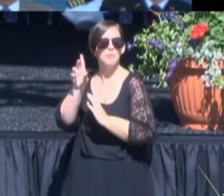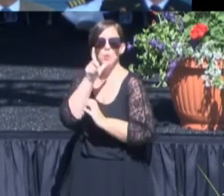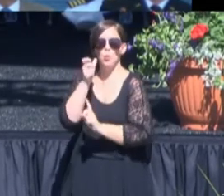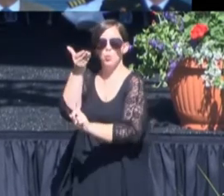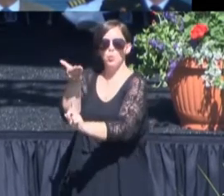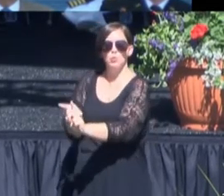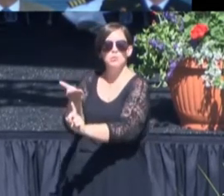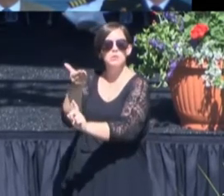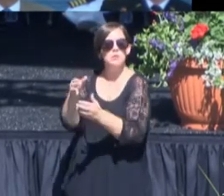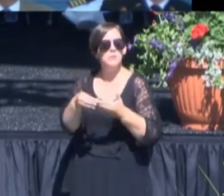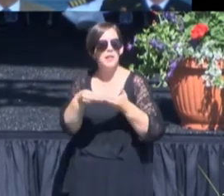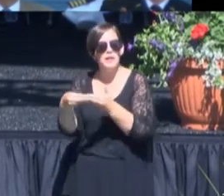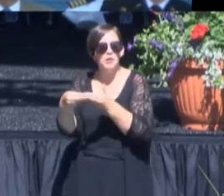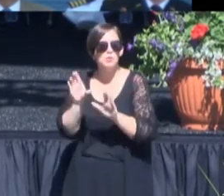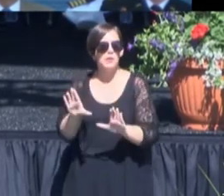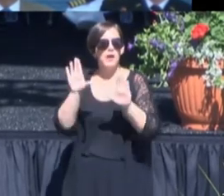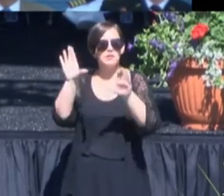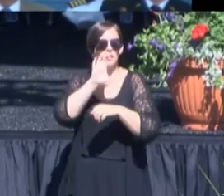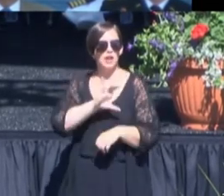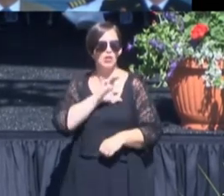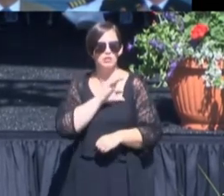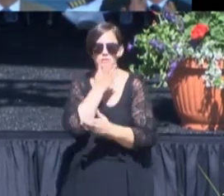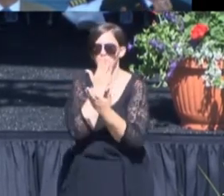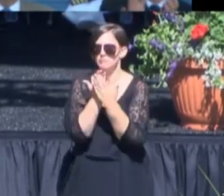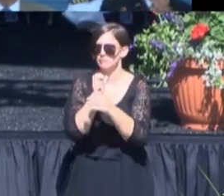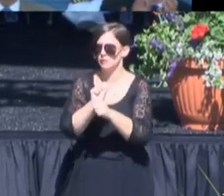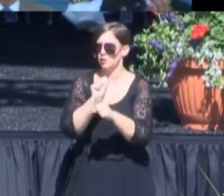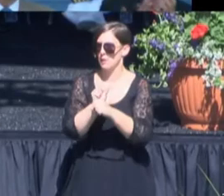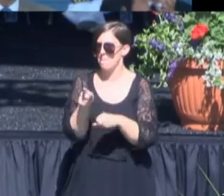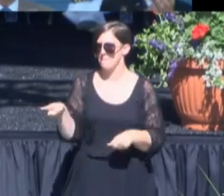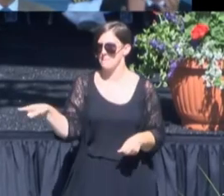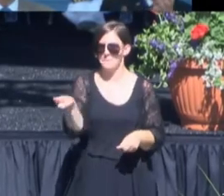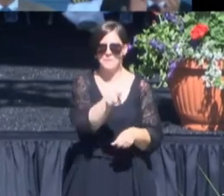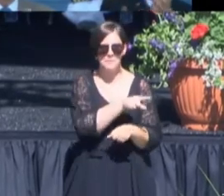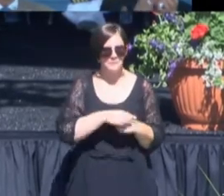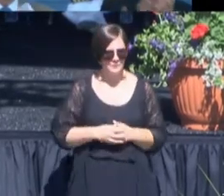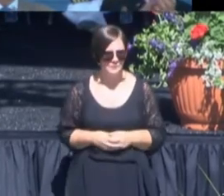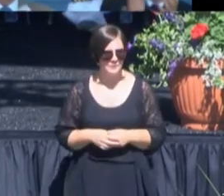as leaders of exemplary character. Well done.